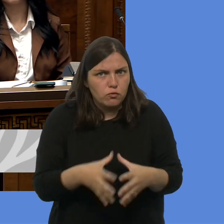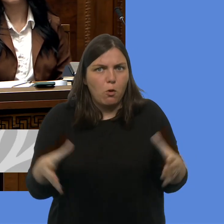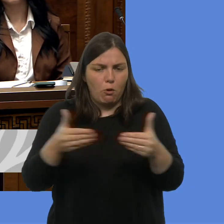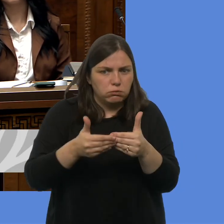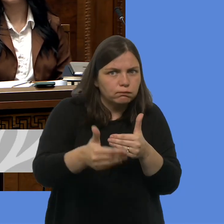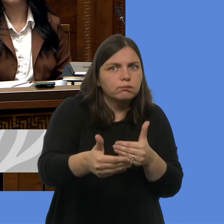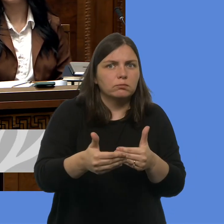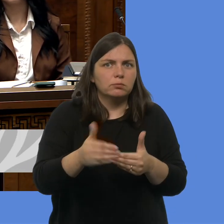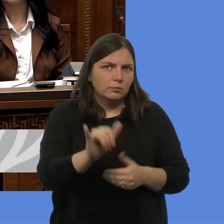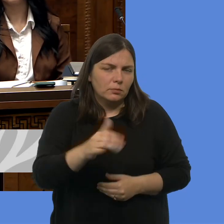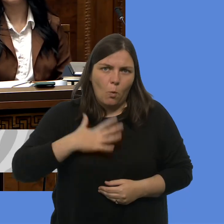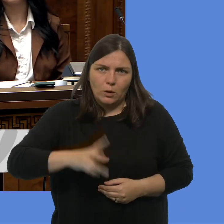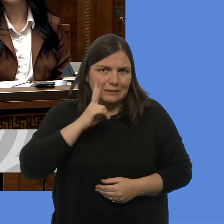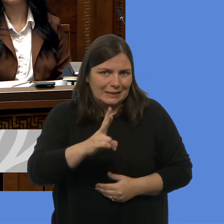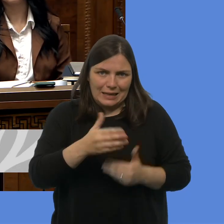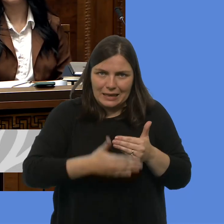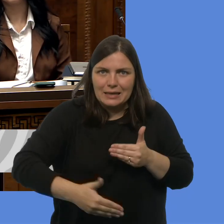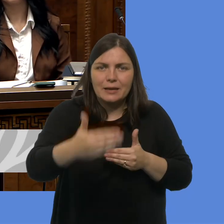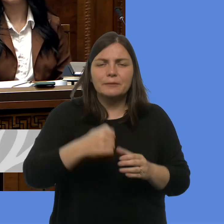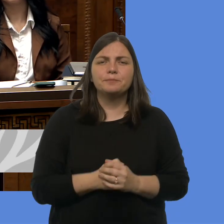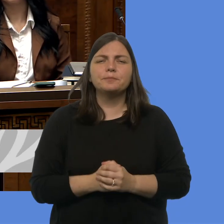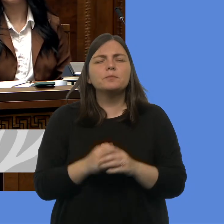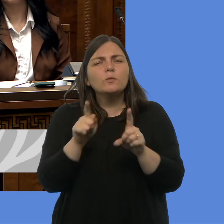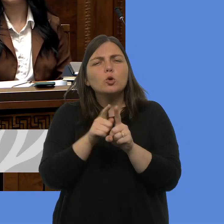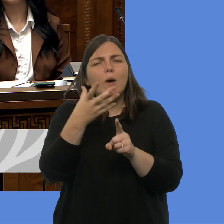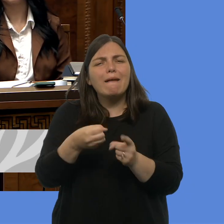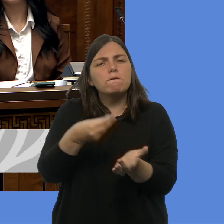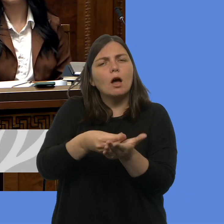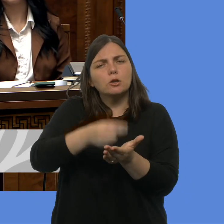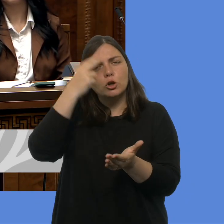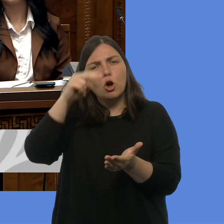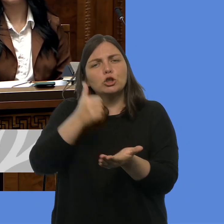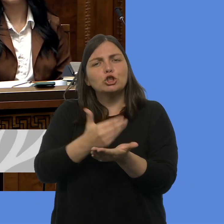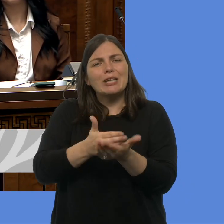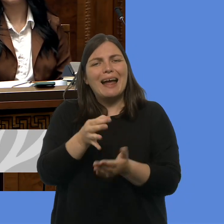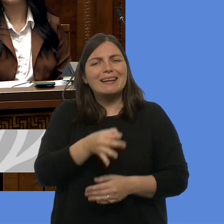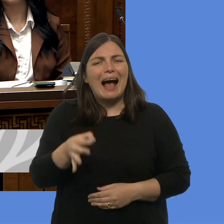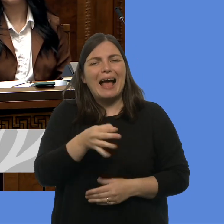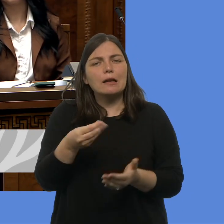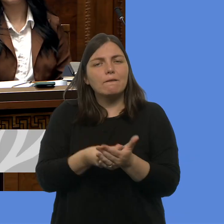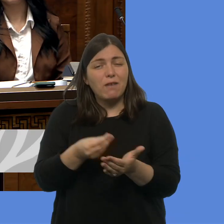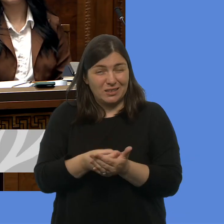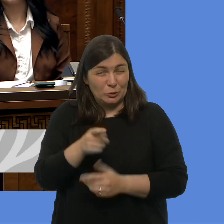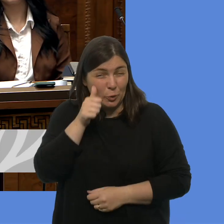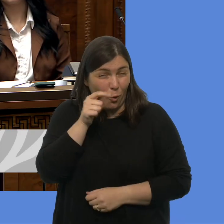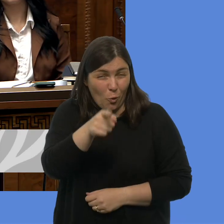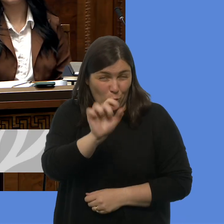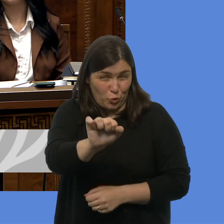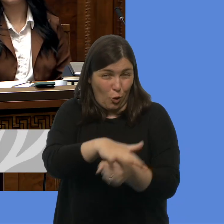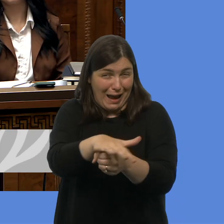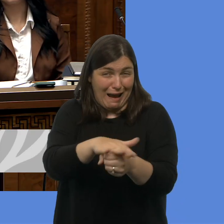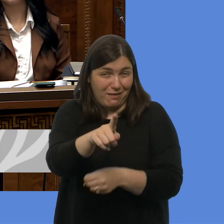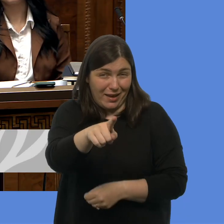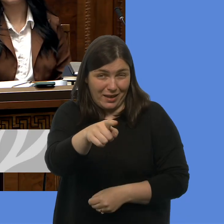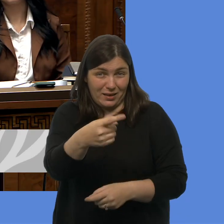continue to expand it. And then also we have the Shared Island Fund, which the member will know even in our own constituency in terms of the Narrow Water